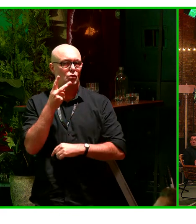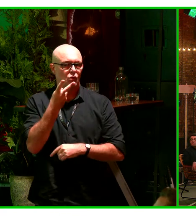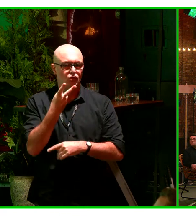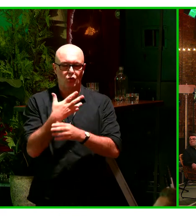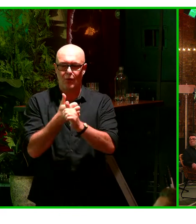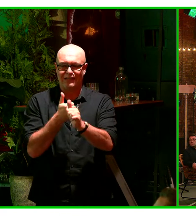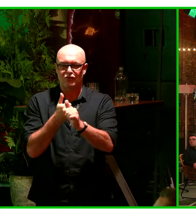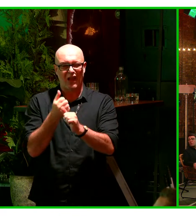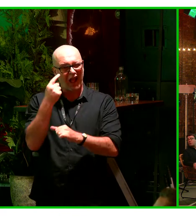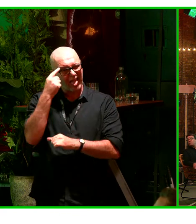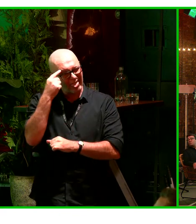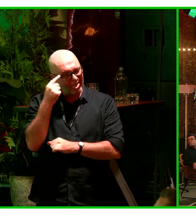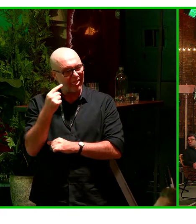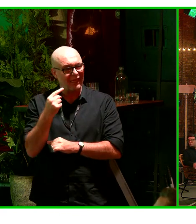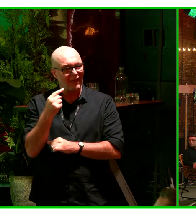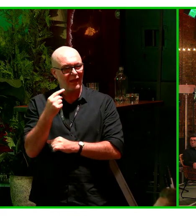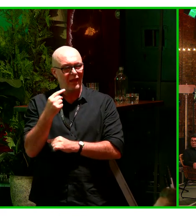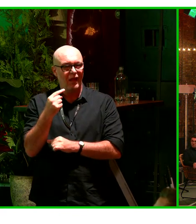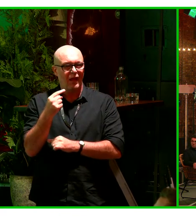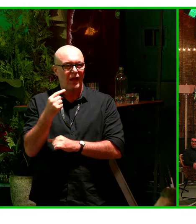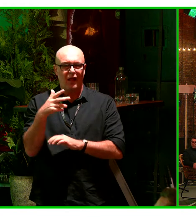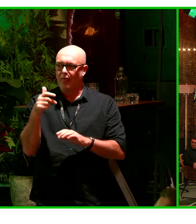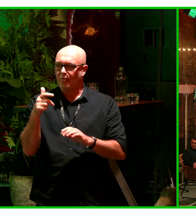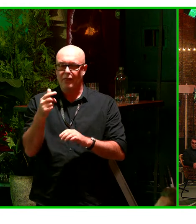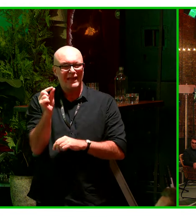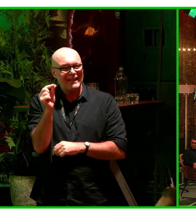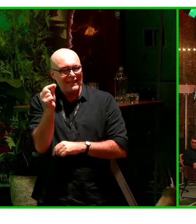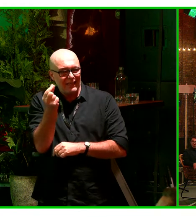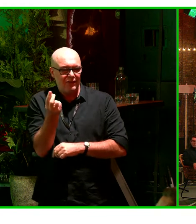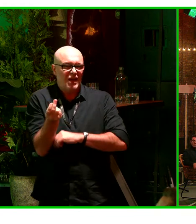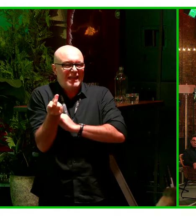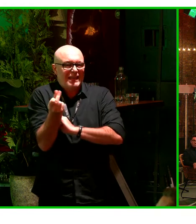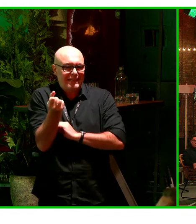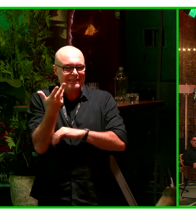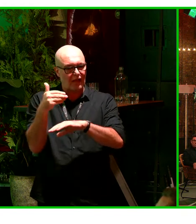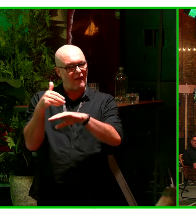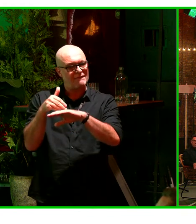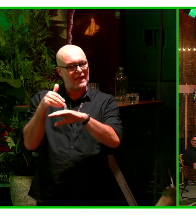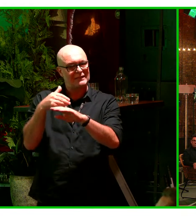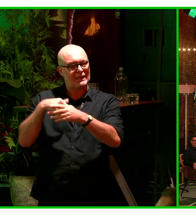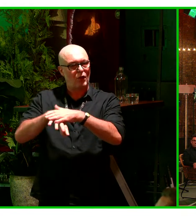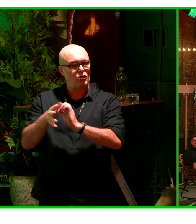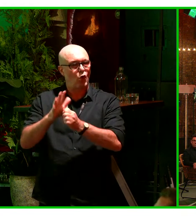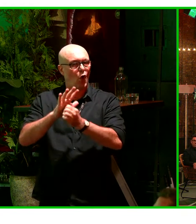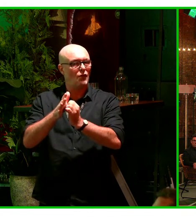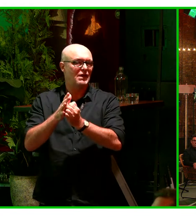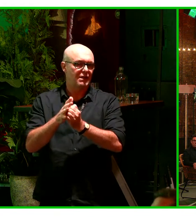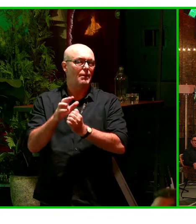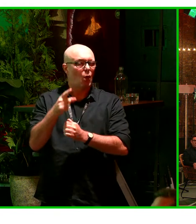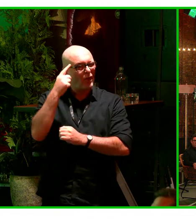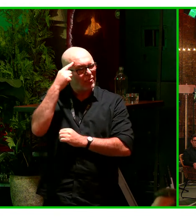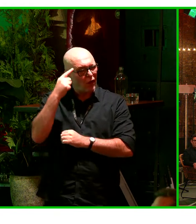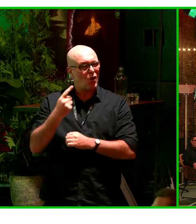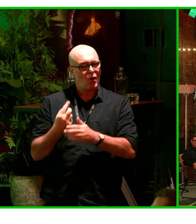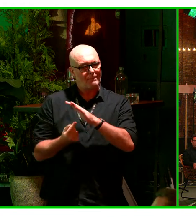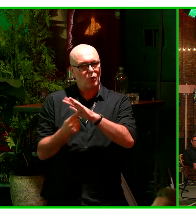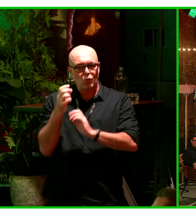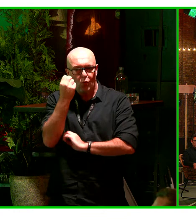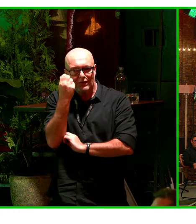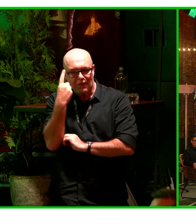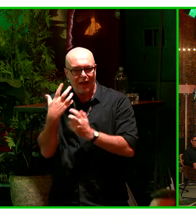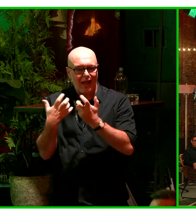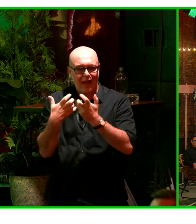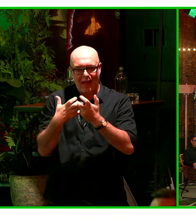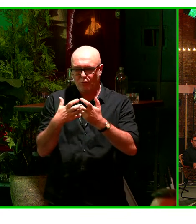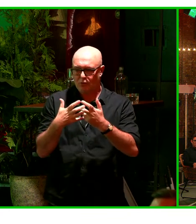probably one of the least affected sectors of the pandemic, nevertheless, we felt it was really important that we understood what more could be done in terms